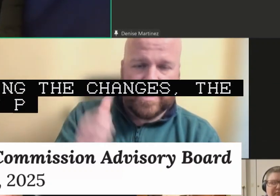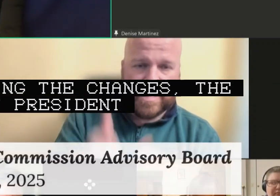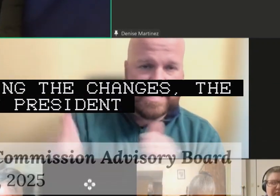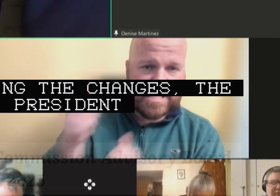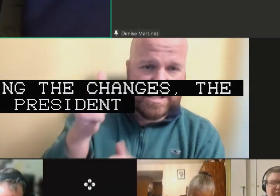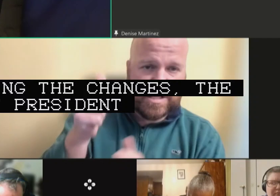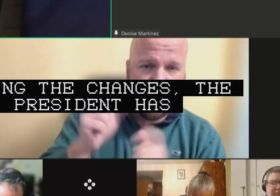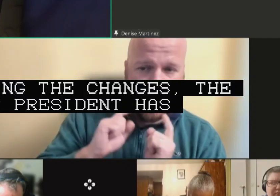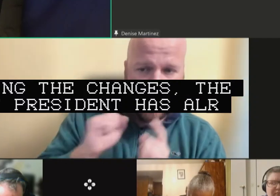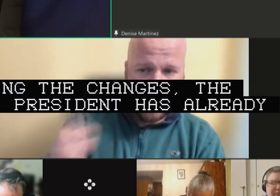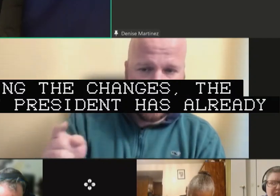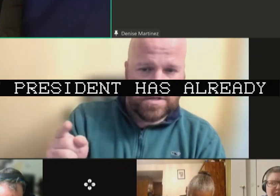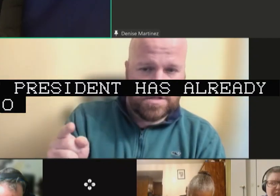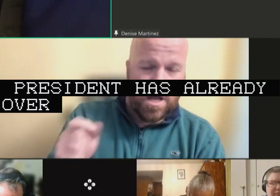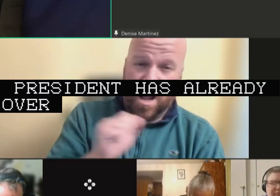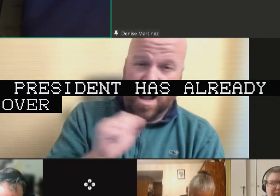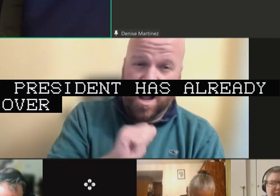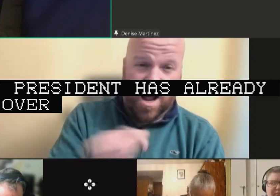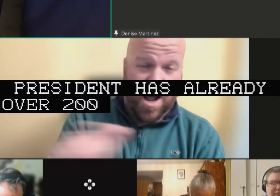orders,